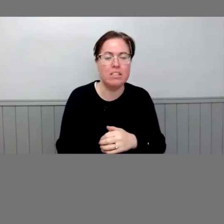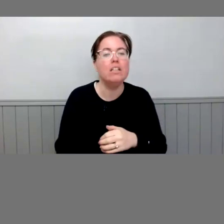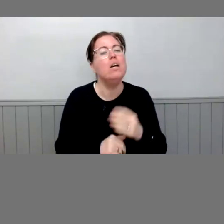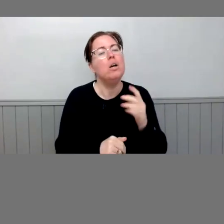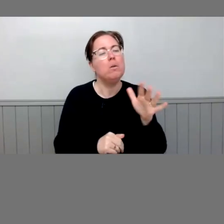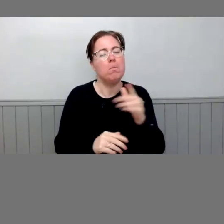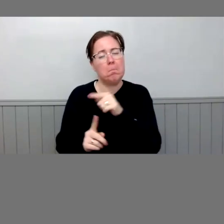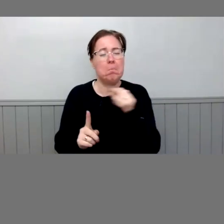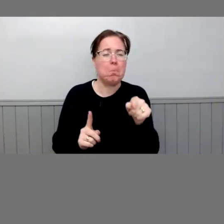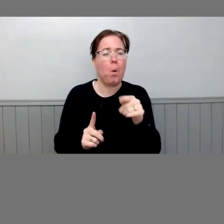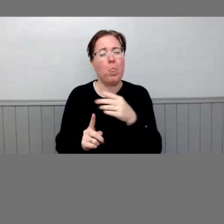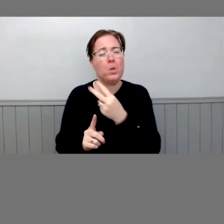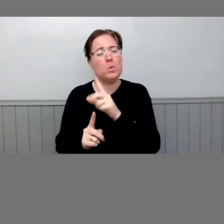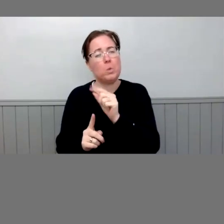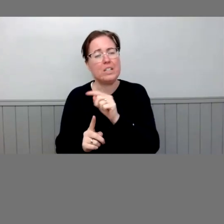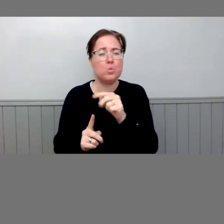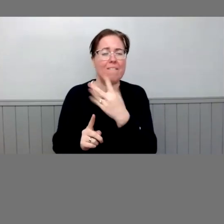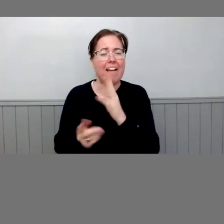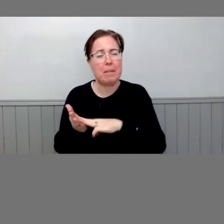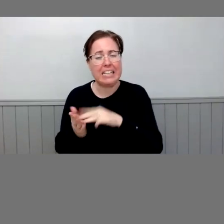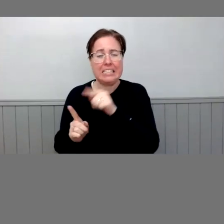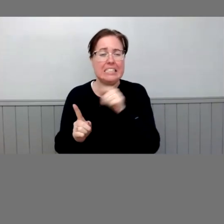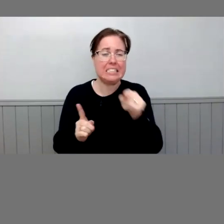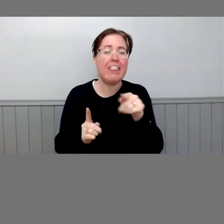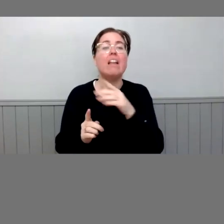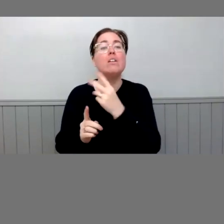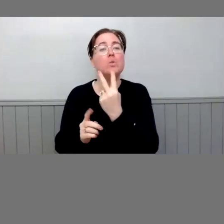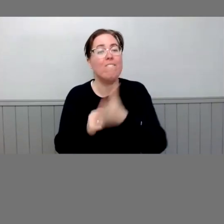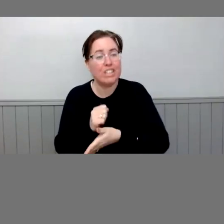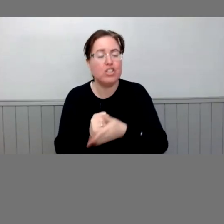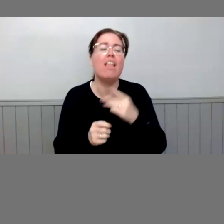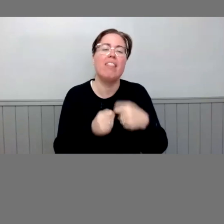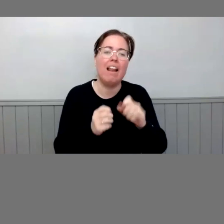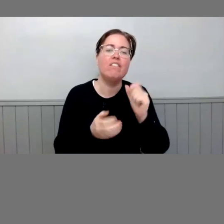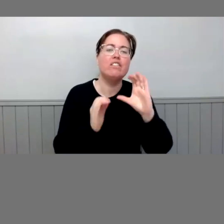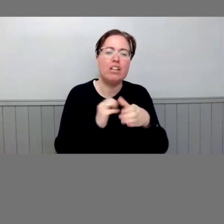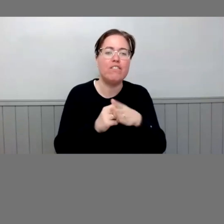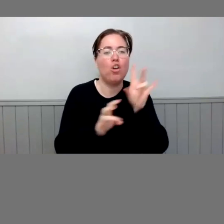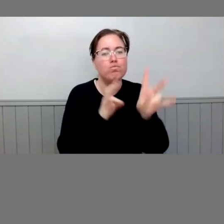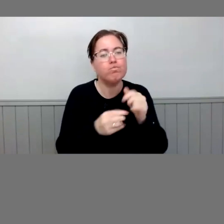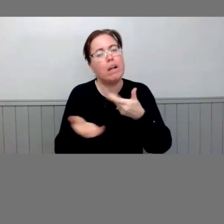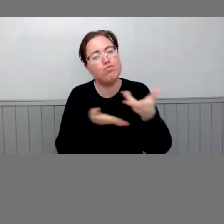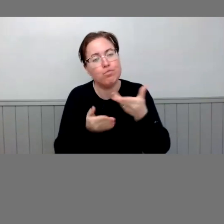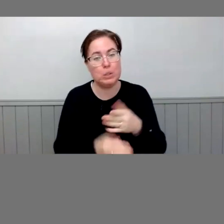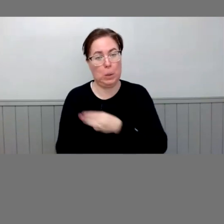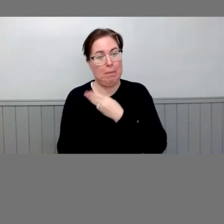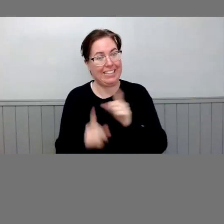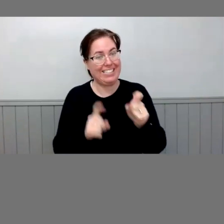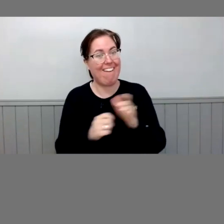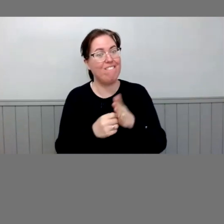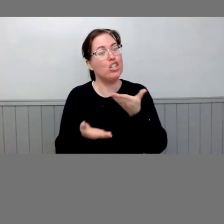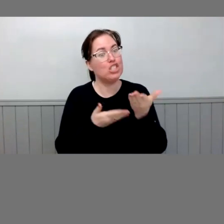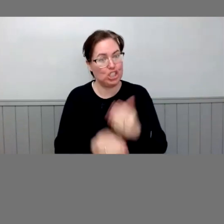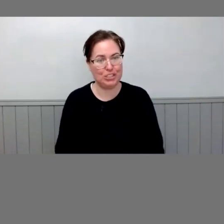between 20 and 25 minutes. And when they're both complete, then we'll have an opportunity for discussion with the speakers. So please do stay for the discussion if you